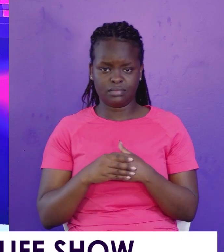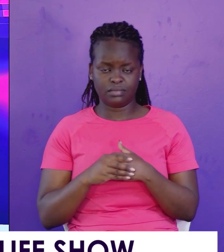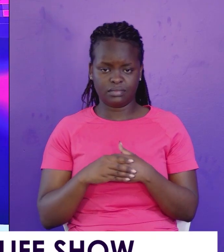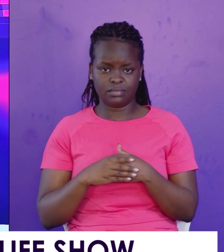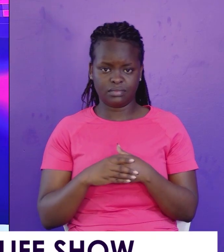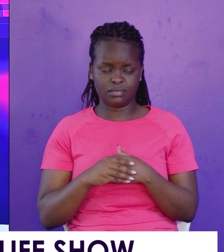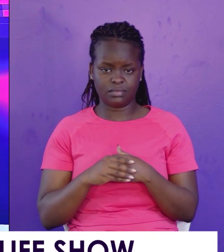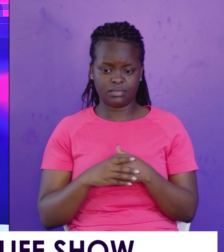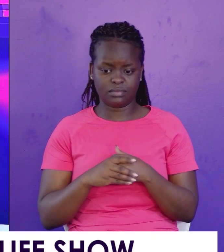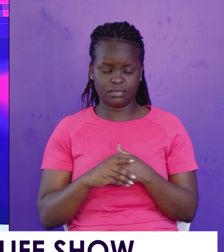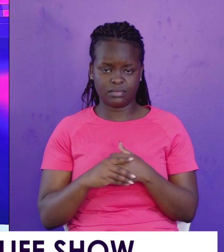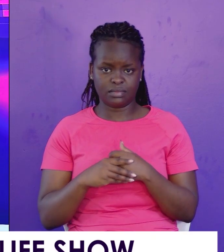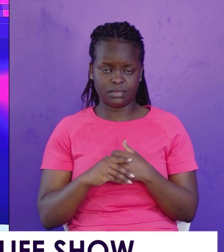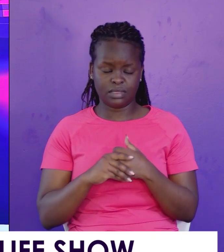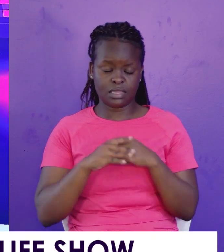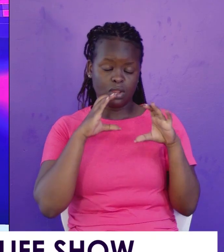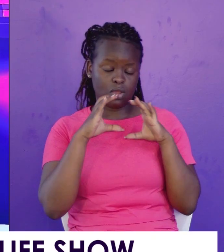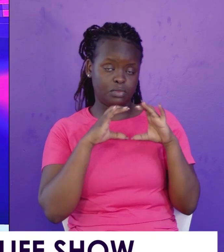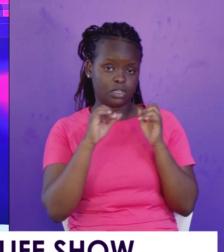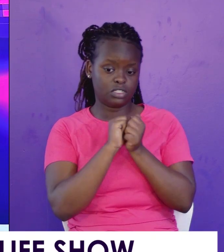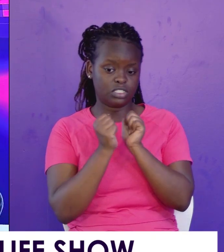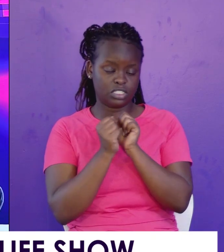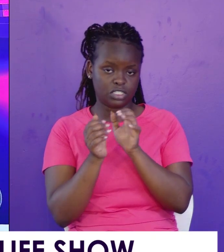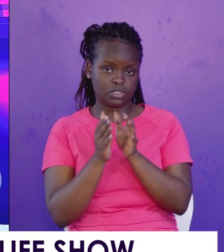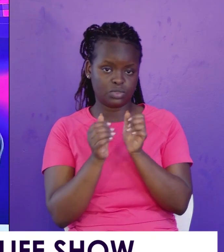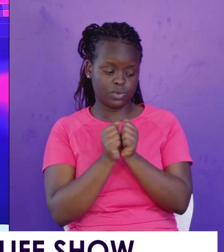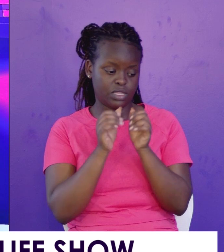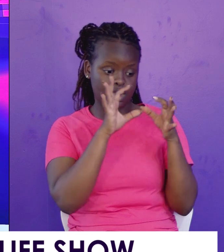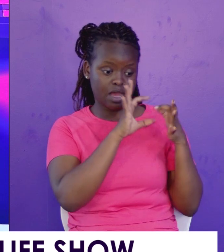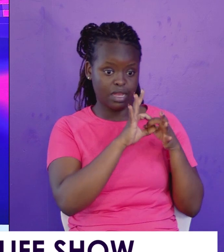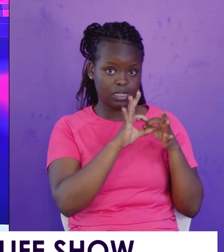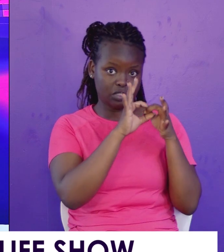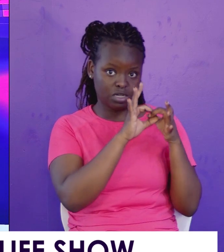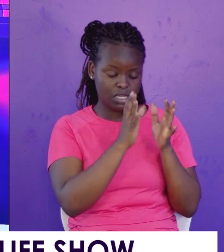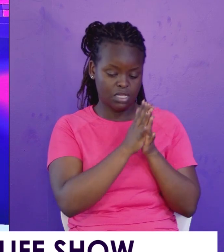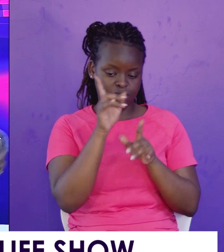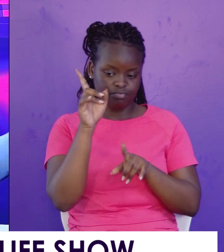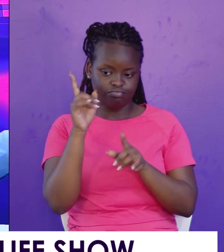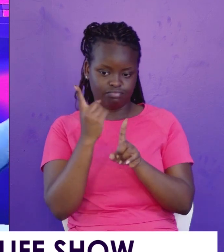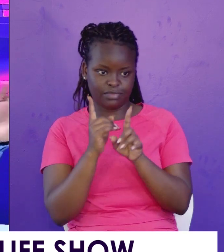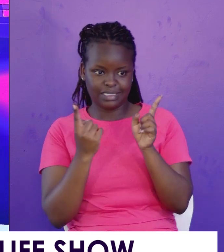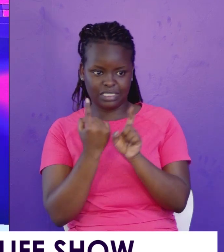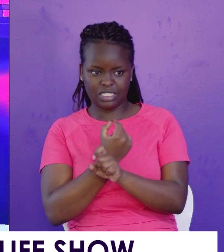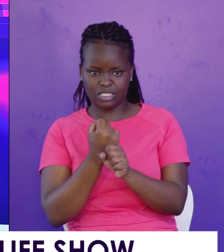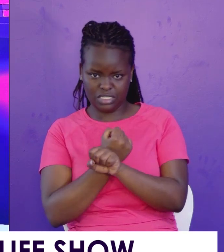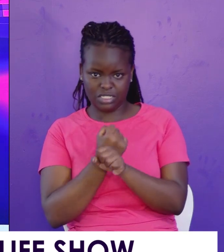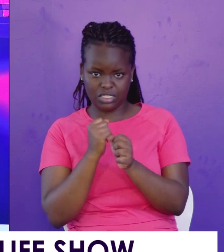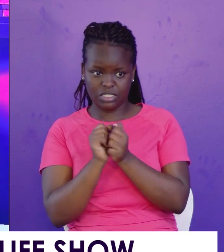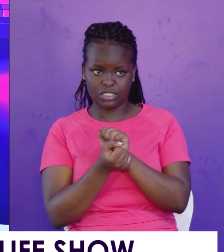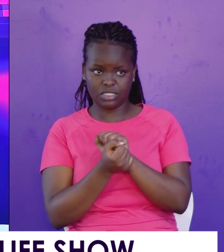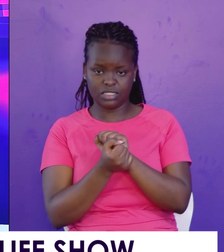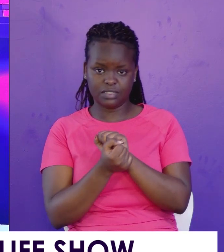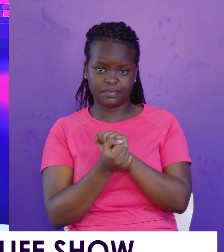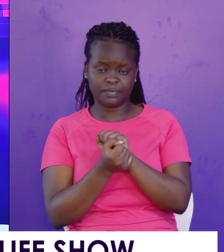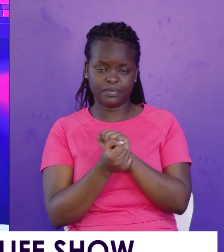So communication changes with the cultures and the dynamics that come in. And now you go into some countries, you will